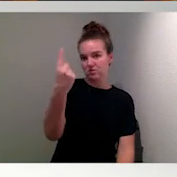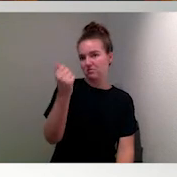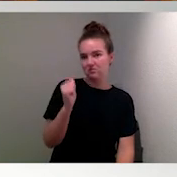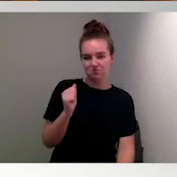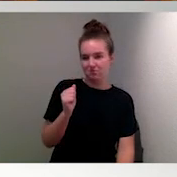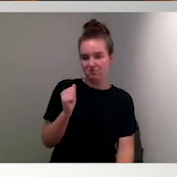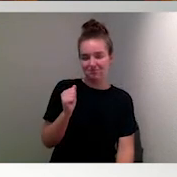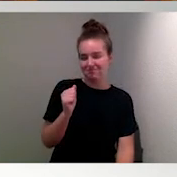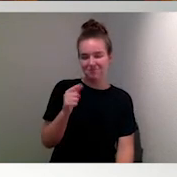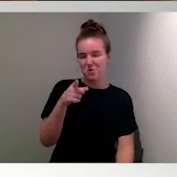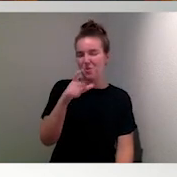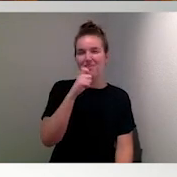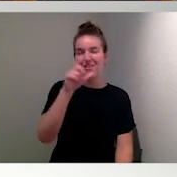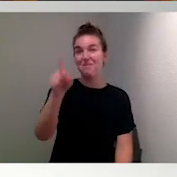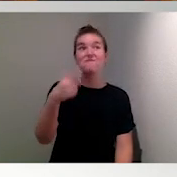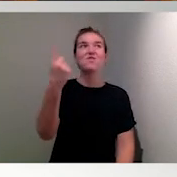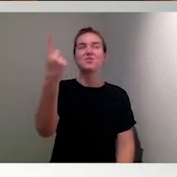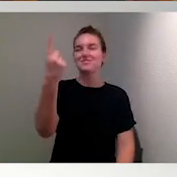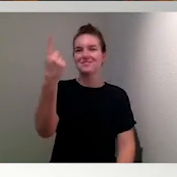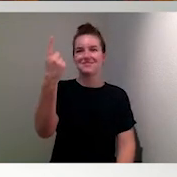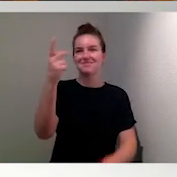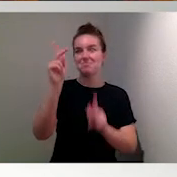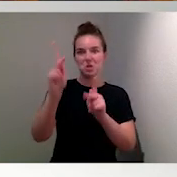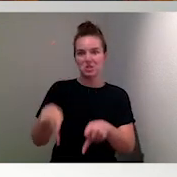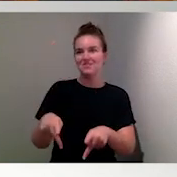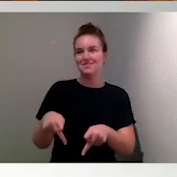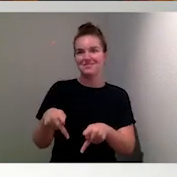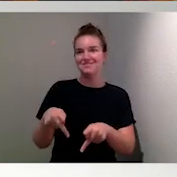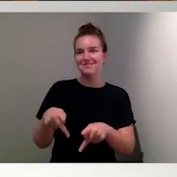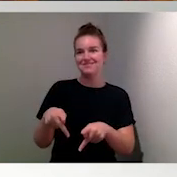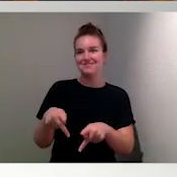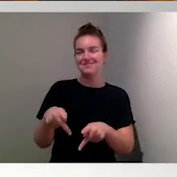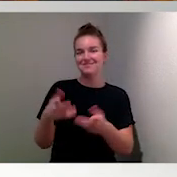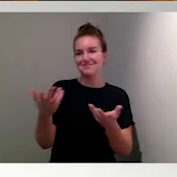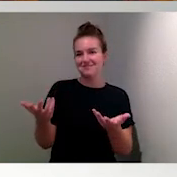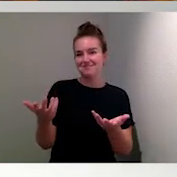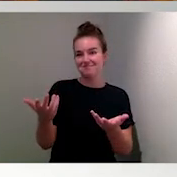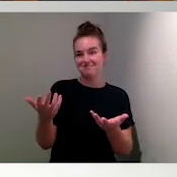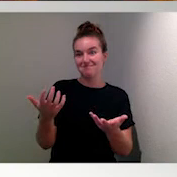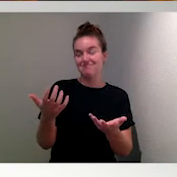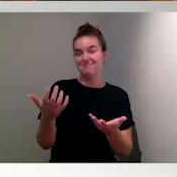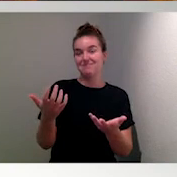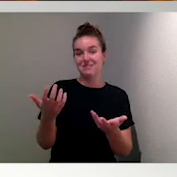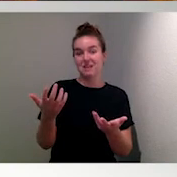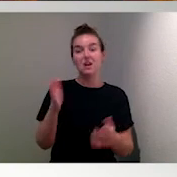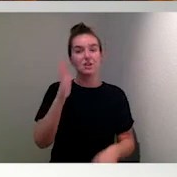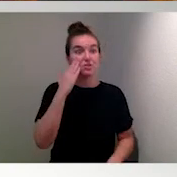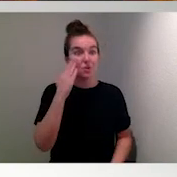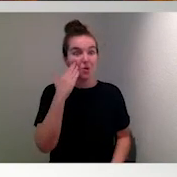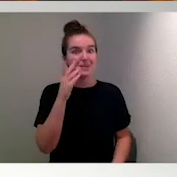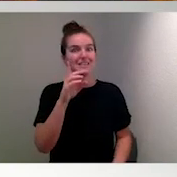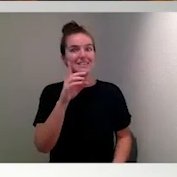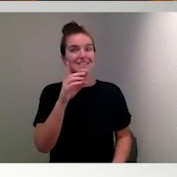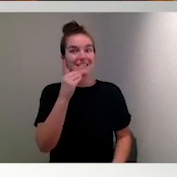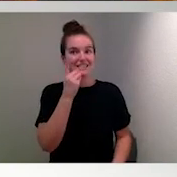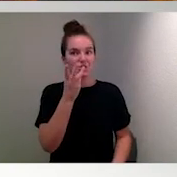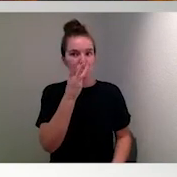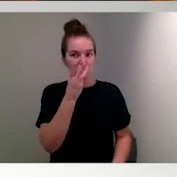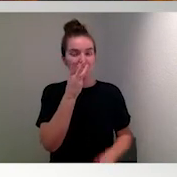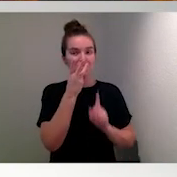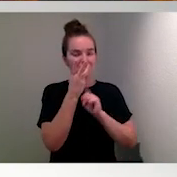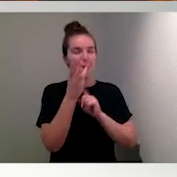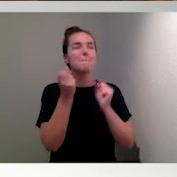first time that that's happened. We're talking about Disney. They've had bedwetters. So, stop